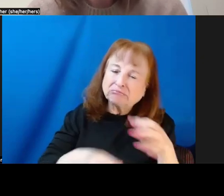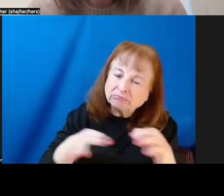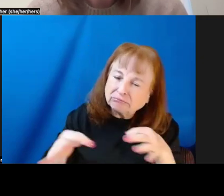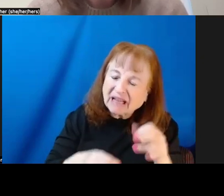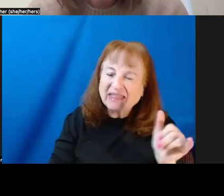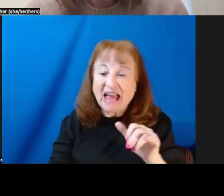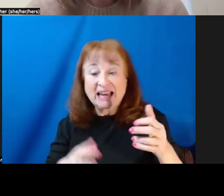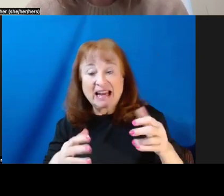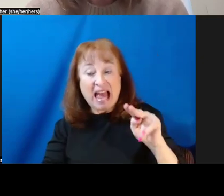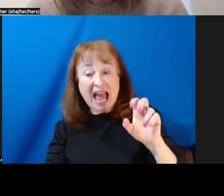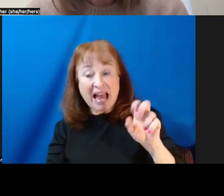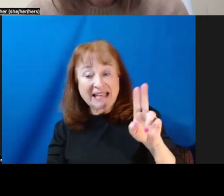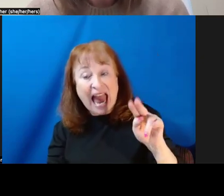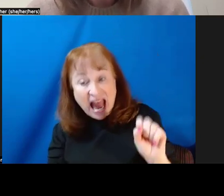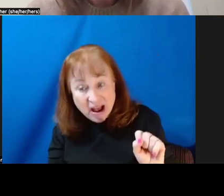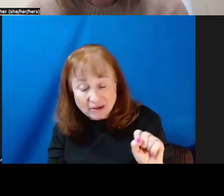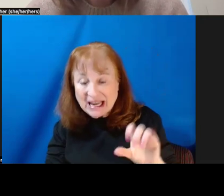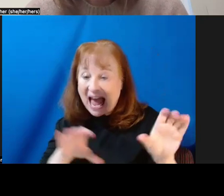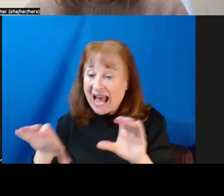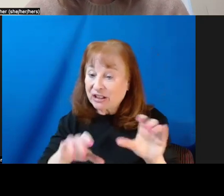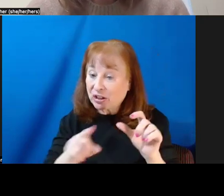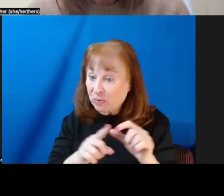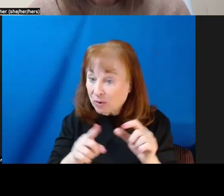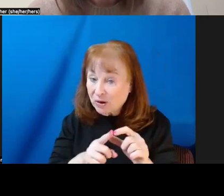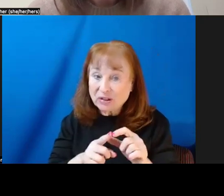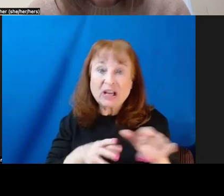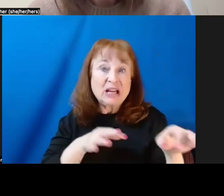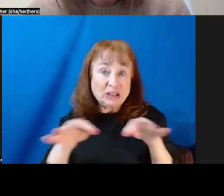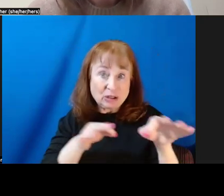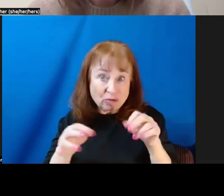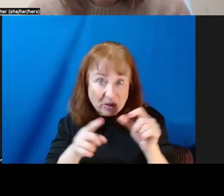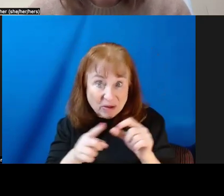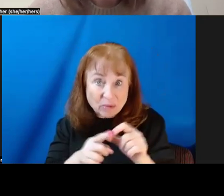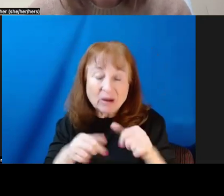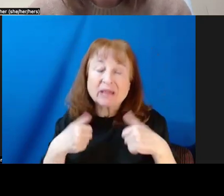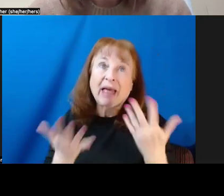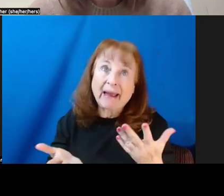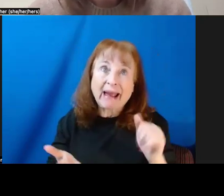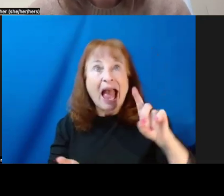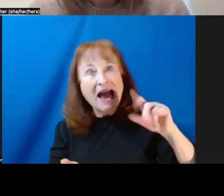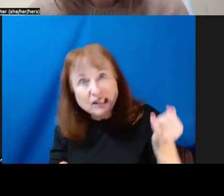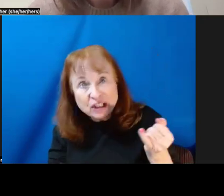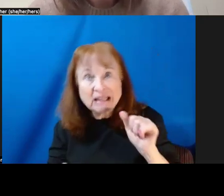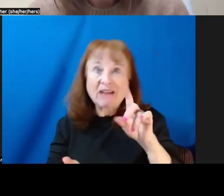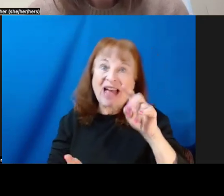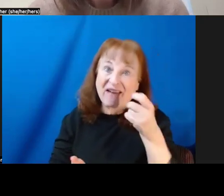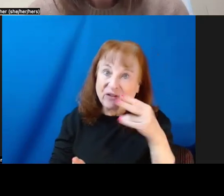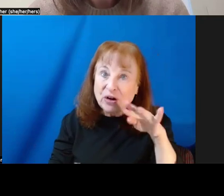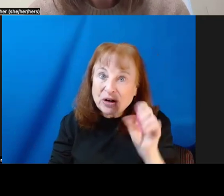like nouns, action words, descriptive words like adjectives and adverbs.